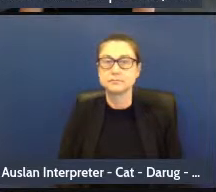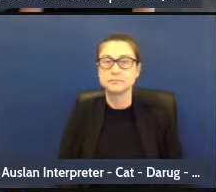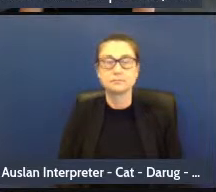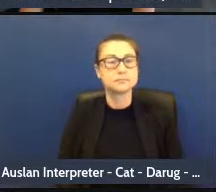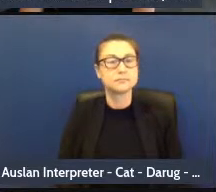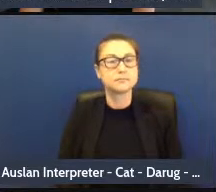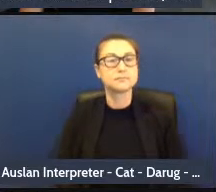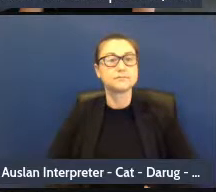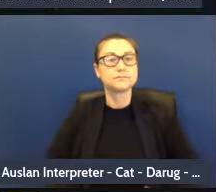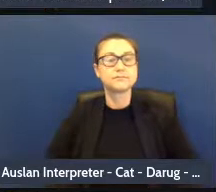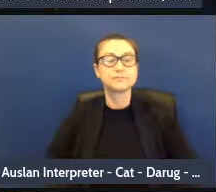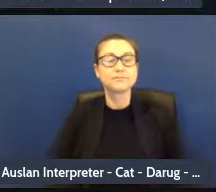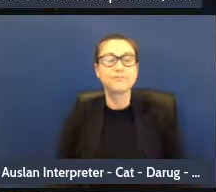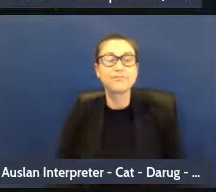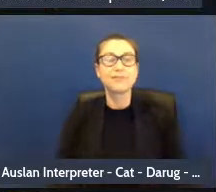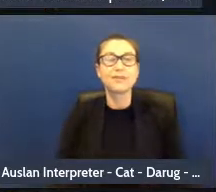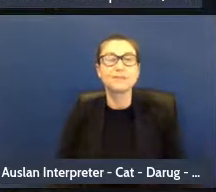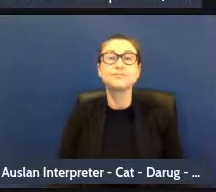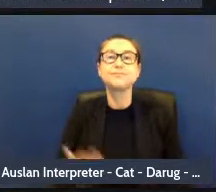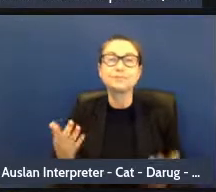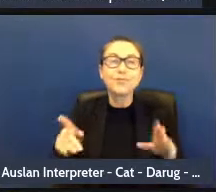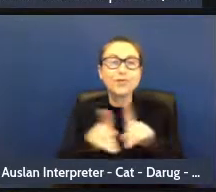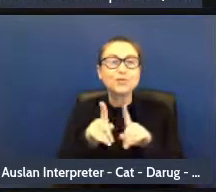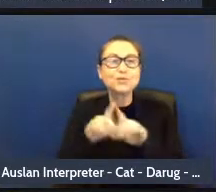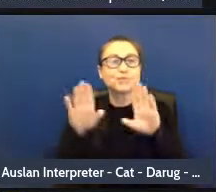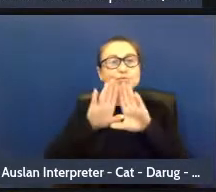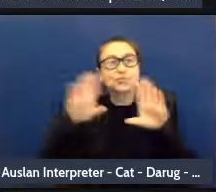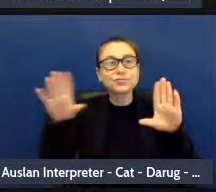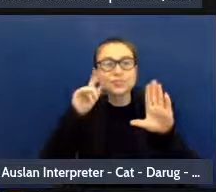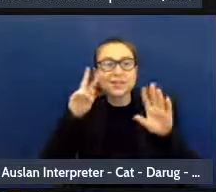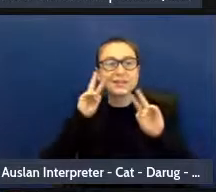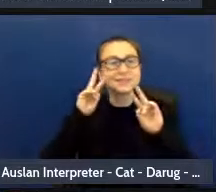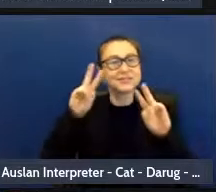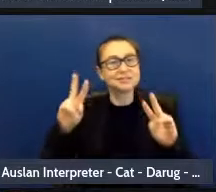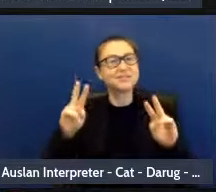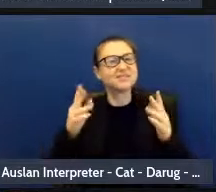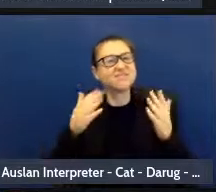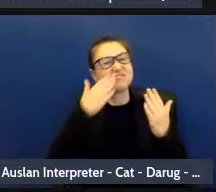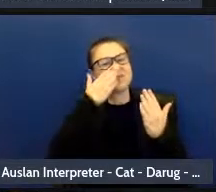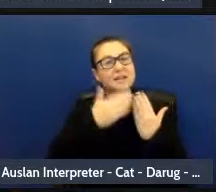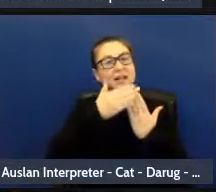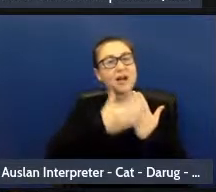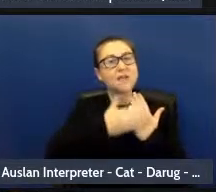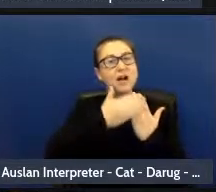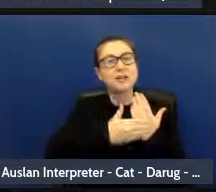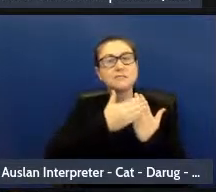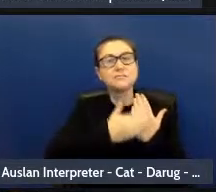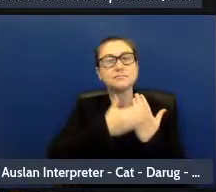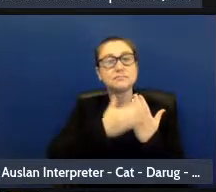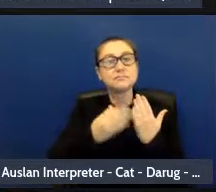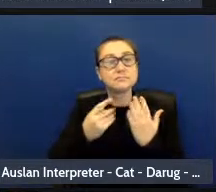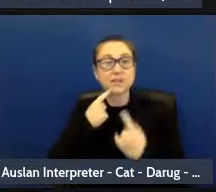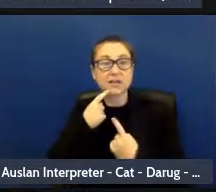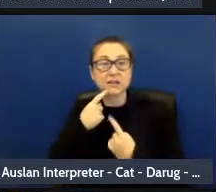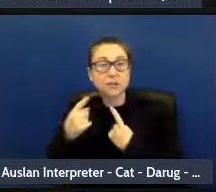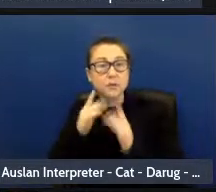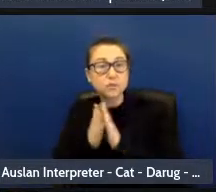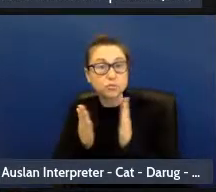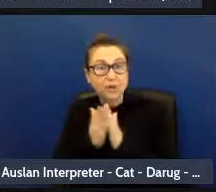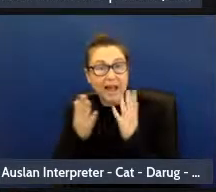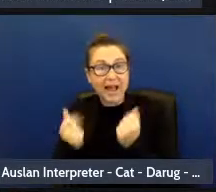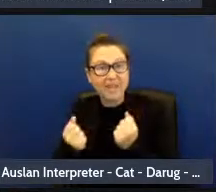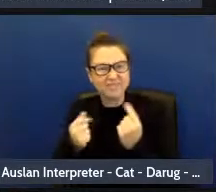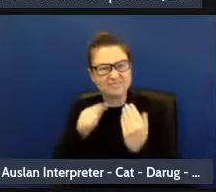And these you can see on the screen now are just the front covers of some of the information booklets that we've